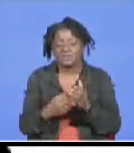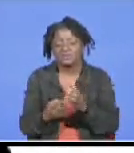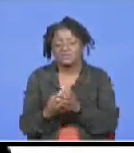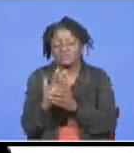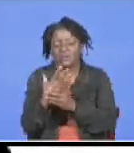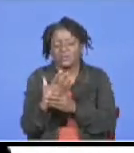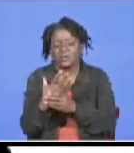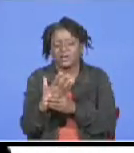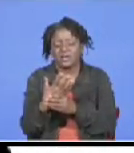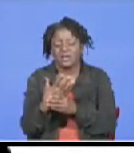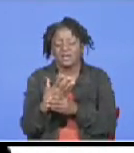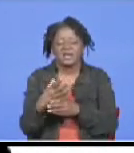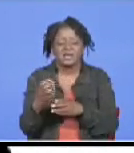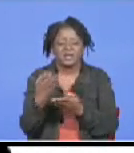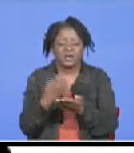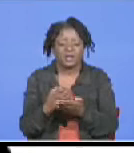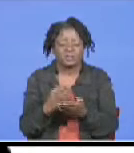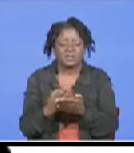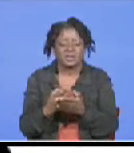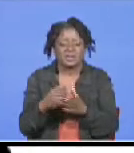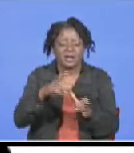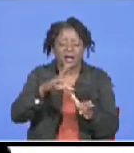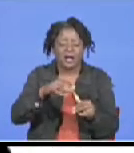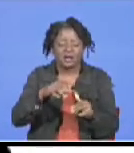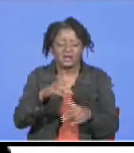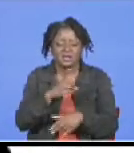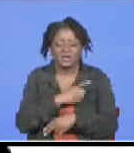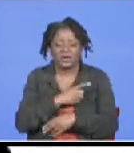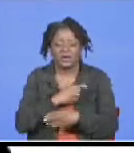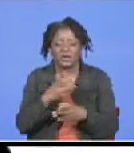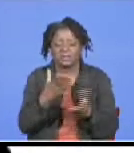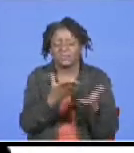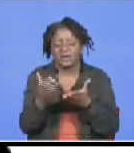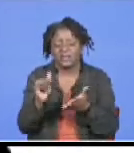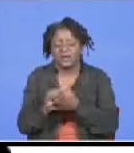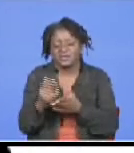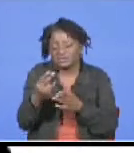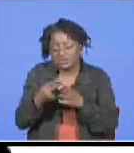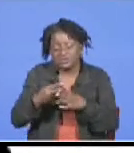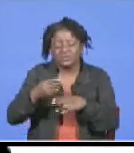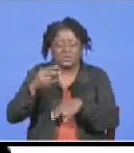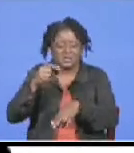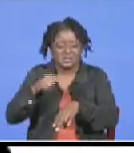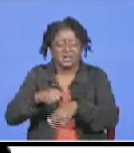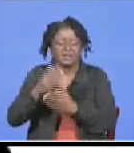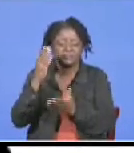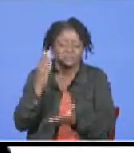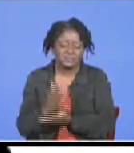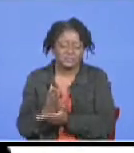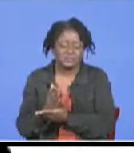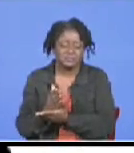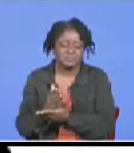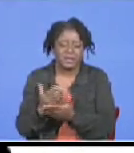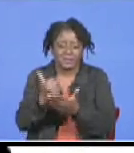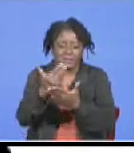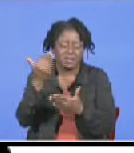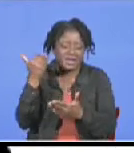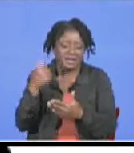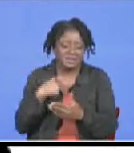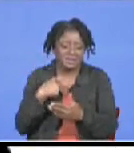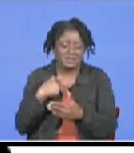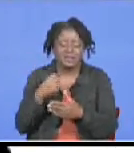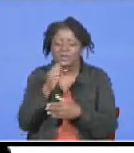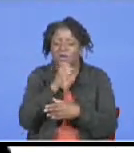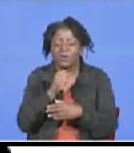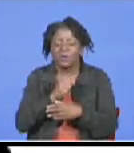the entire island. Hurricane Dorian, however, brought that to a temporary halt, leaving behind the skeleton of the